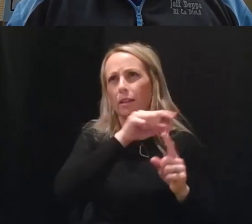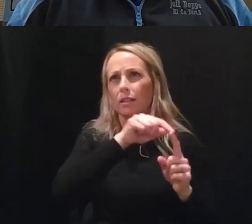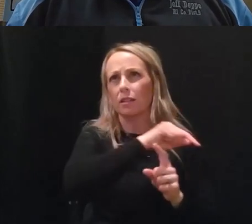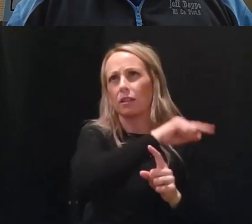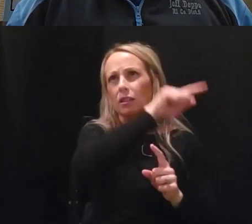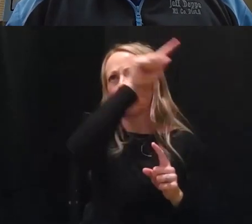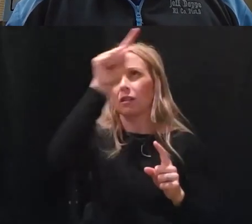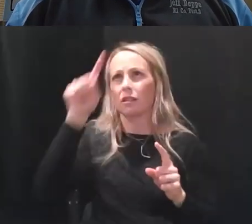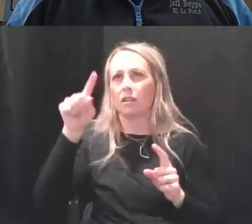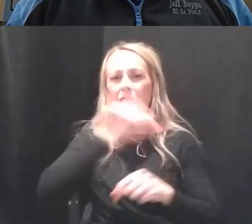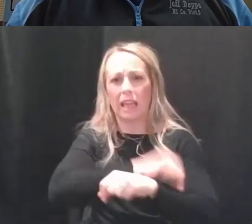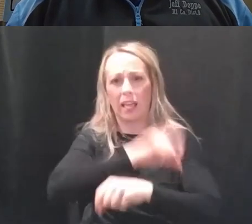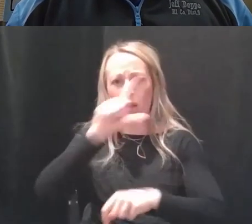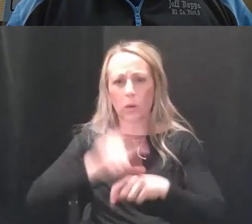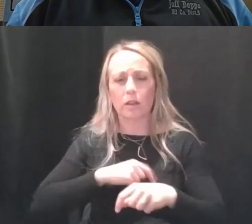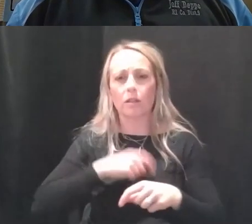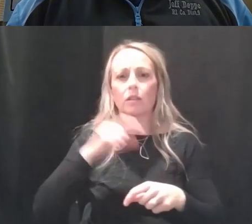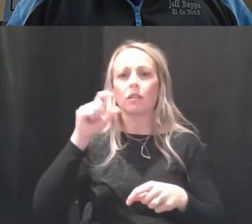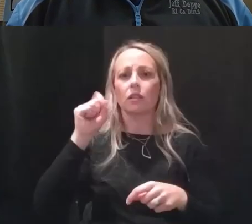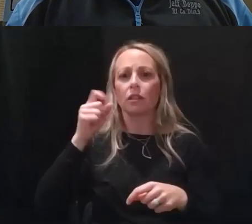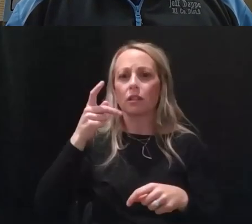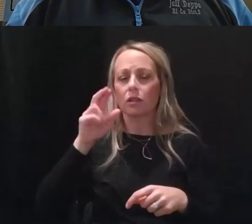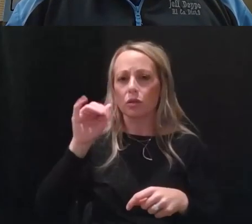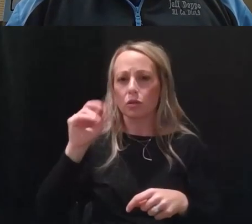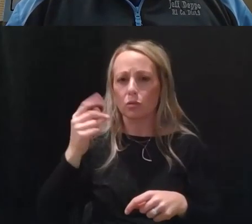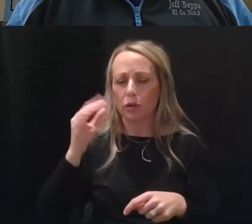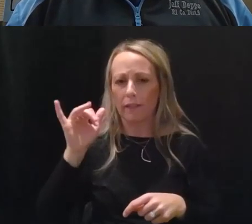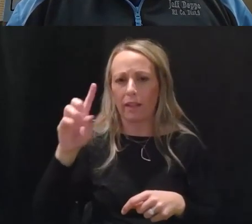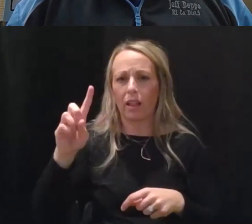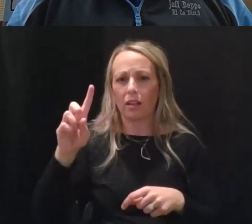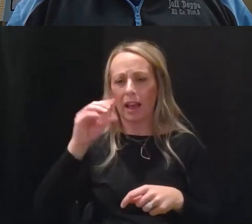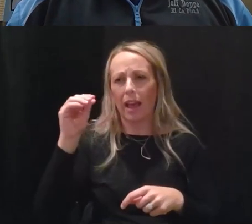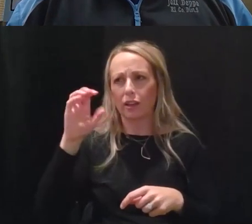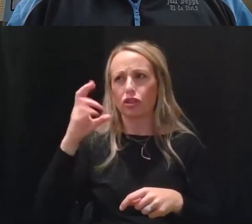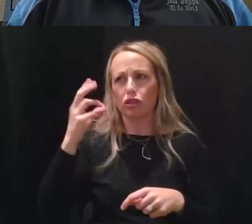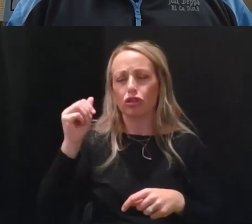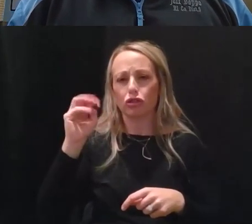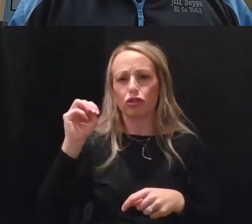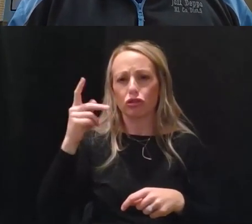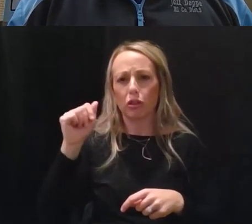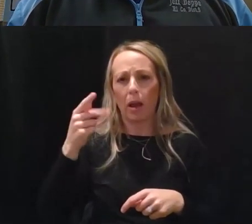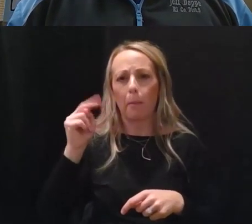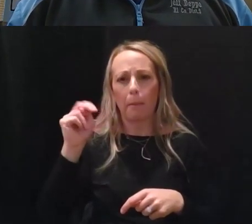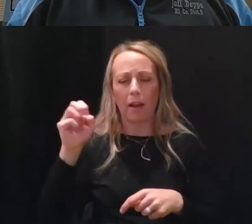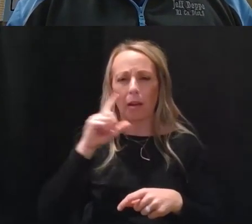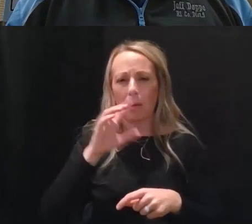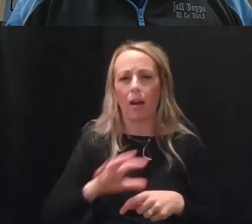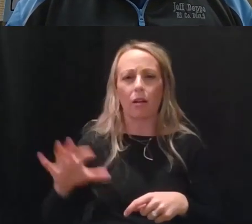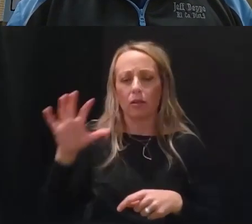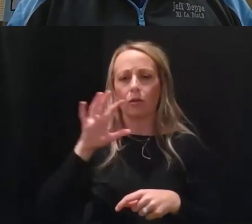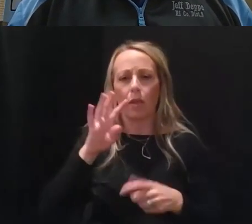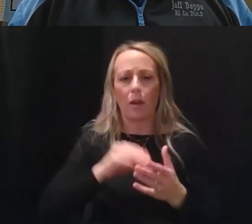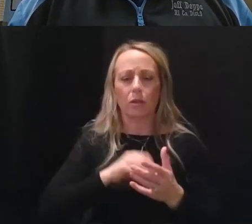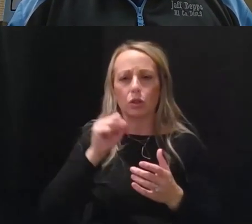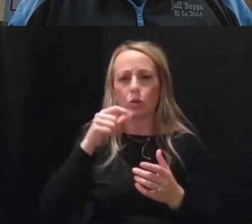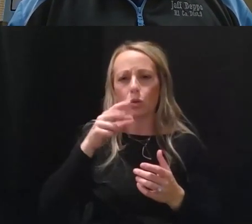St. Louis, Springfield, Illinois, and Champaign-Urbana. So it's about 78,000 square miles, and